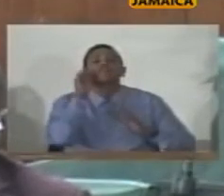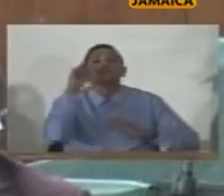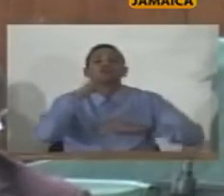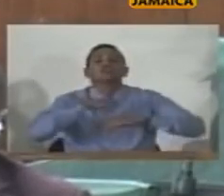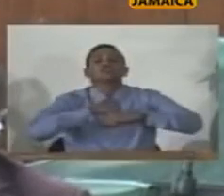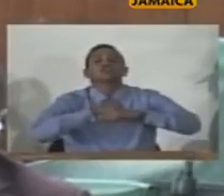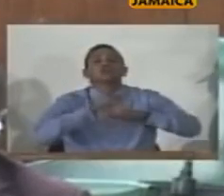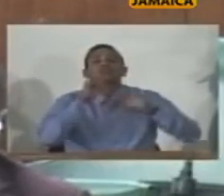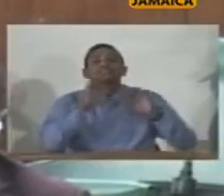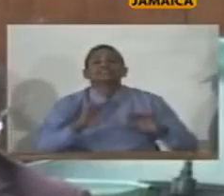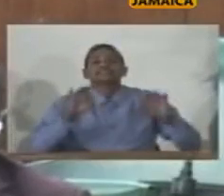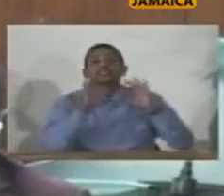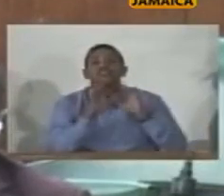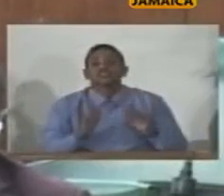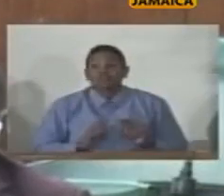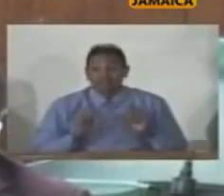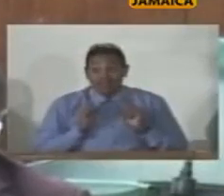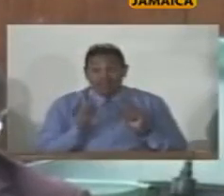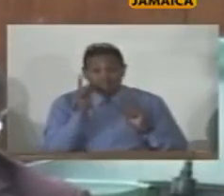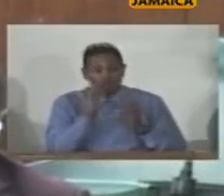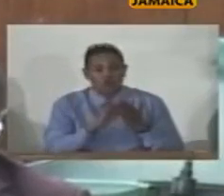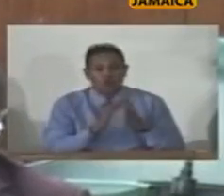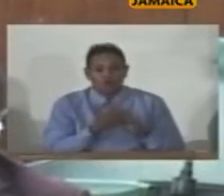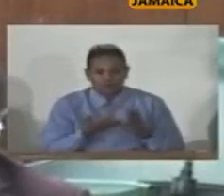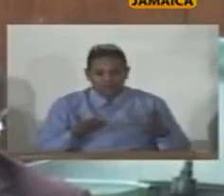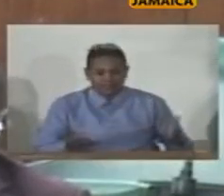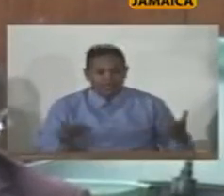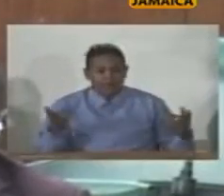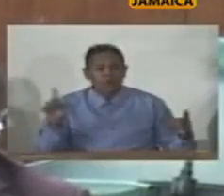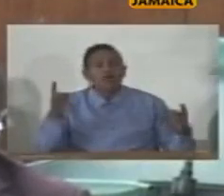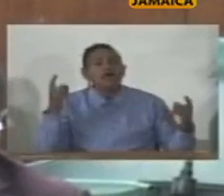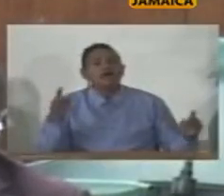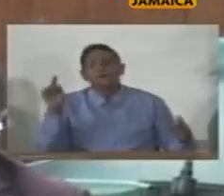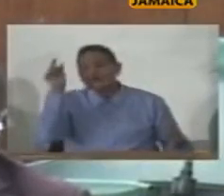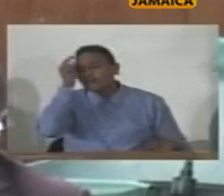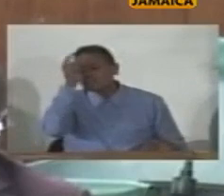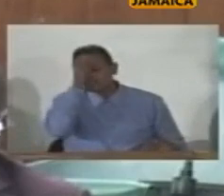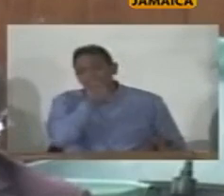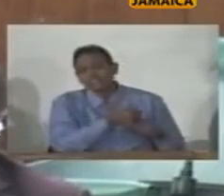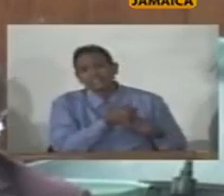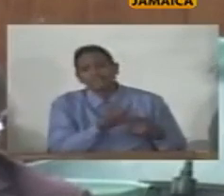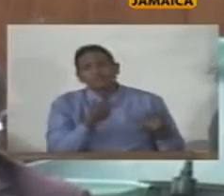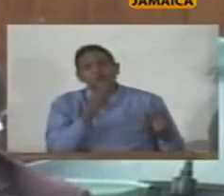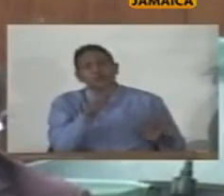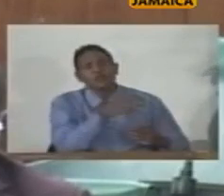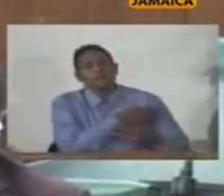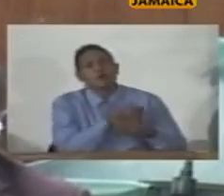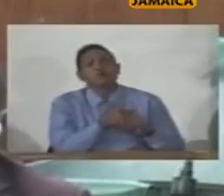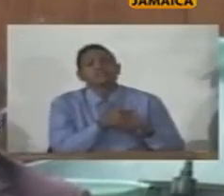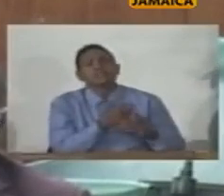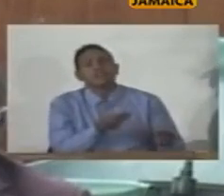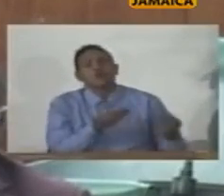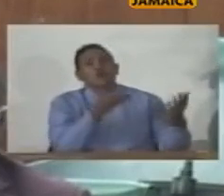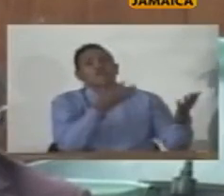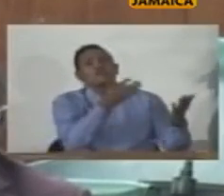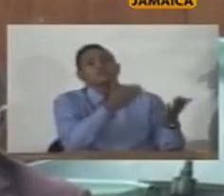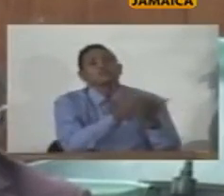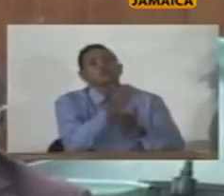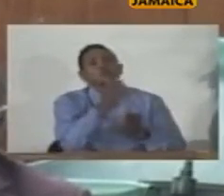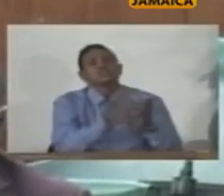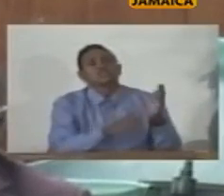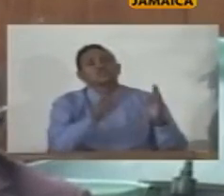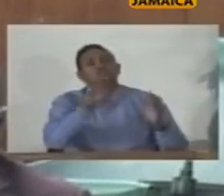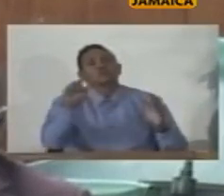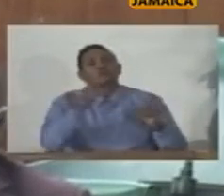the essentials of life to the community. And whereas the Governor General, in exercise of the powers conferred upon him by Section 3(1)